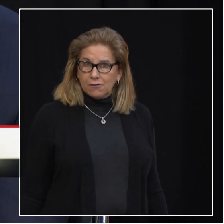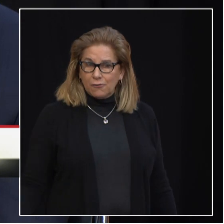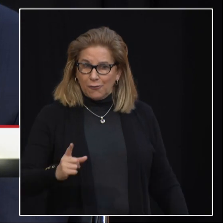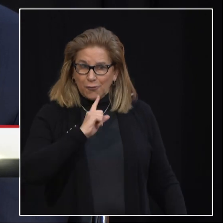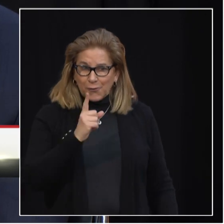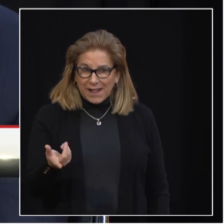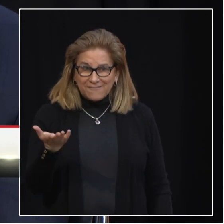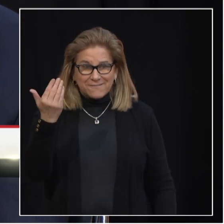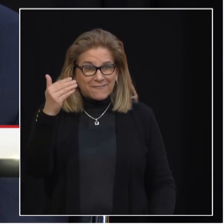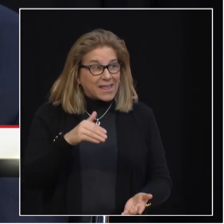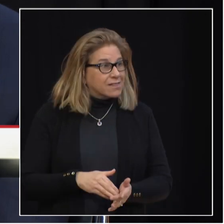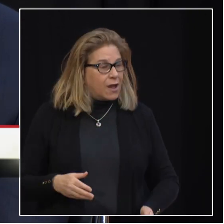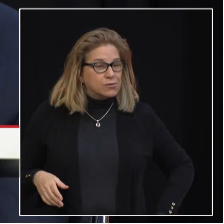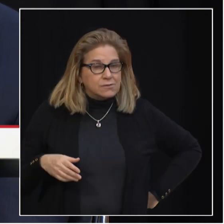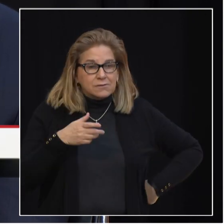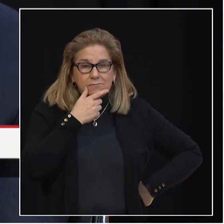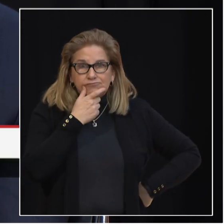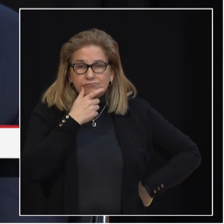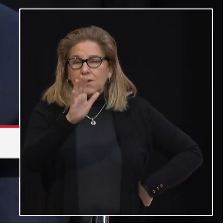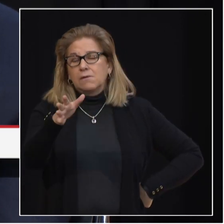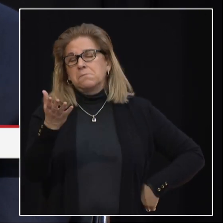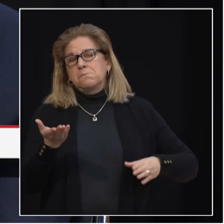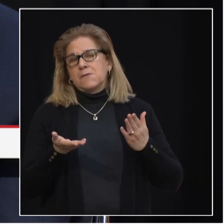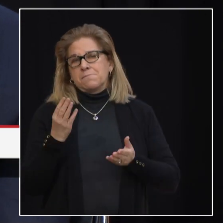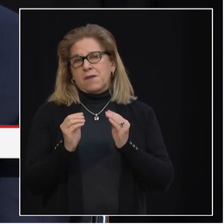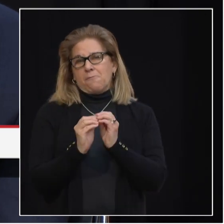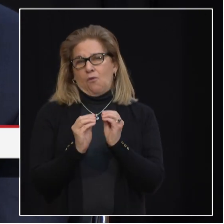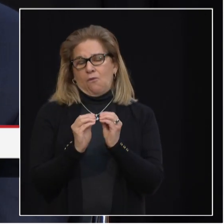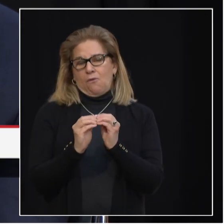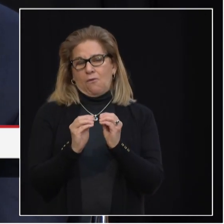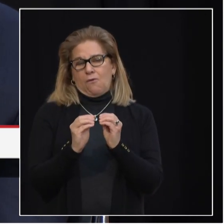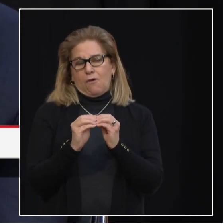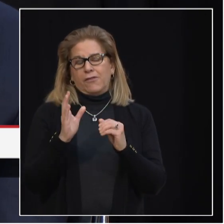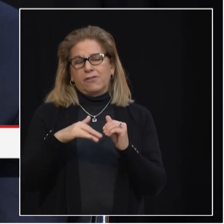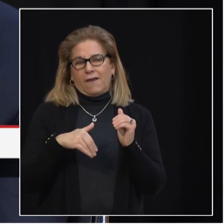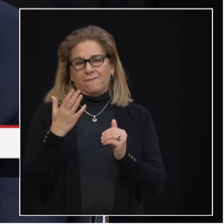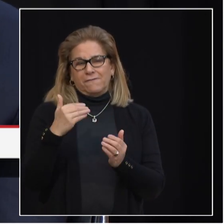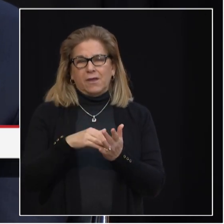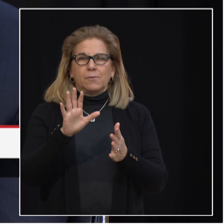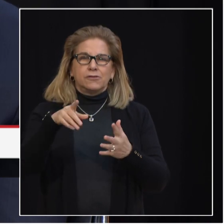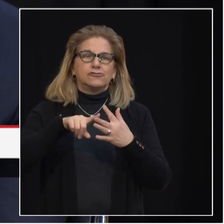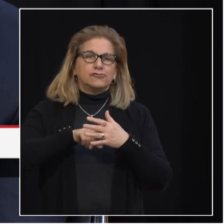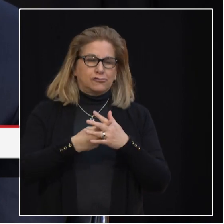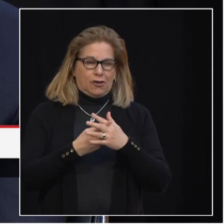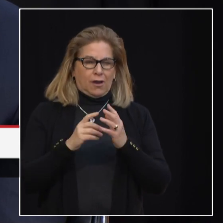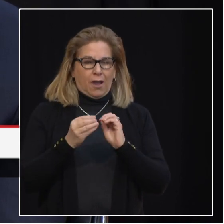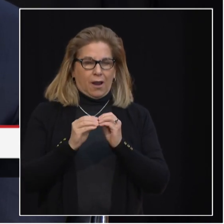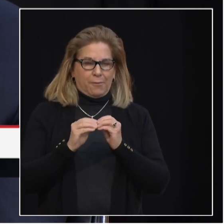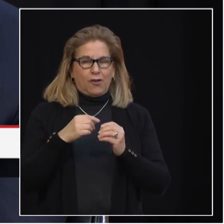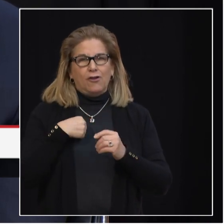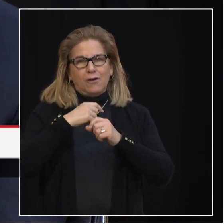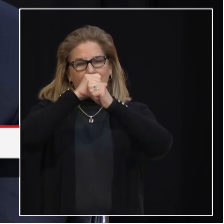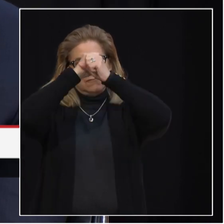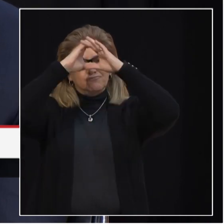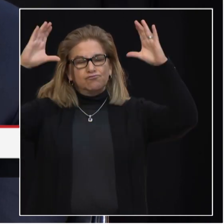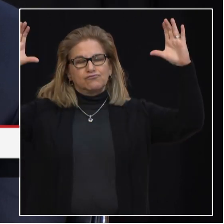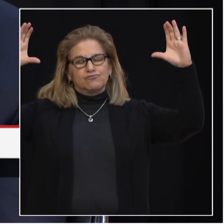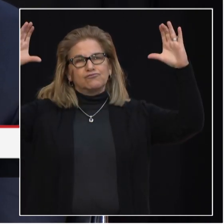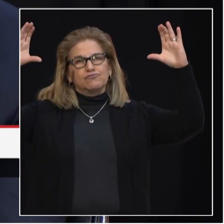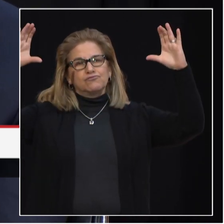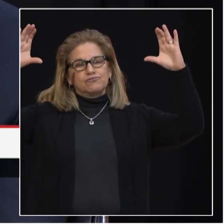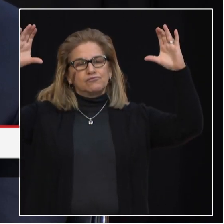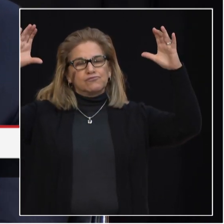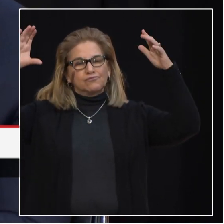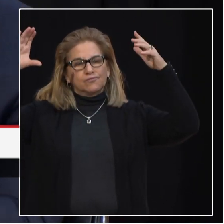really see downtown DC, being a community where people belong and where people are excited to be there and they love living there.